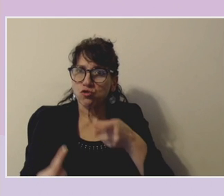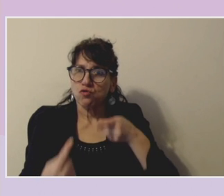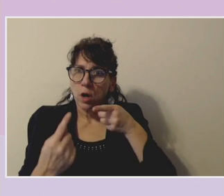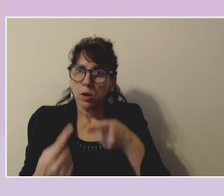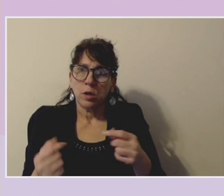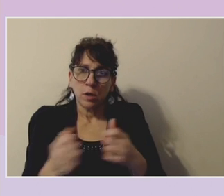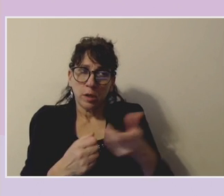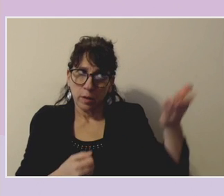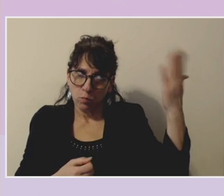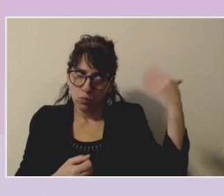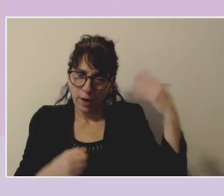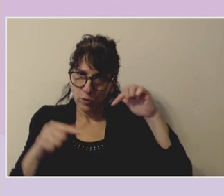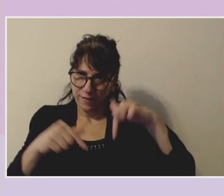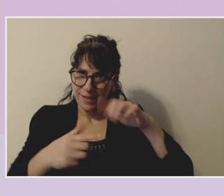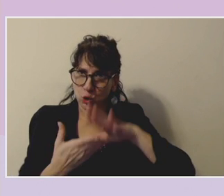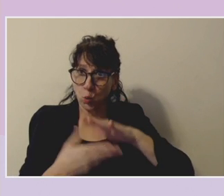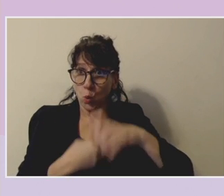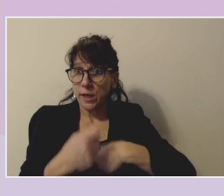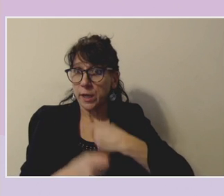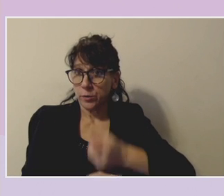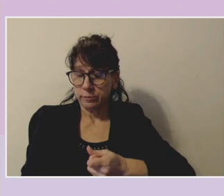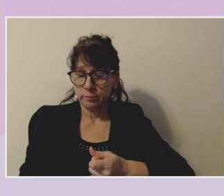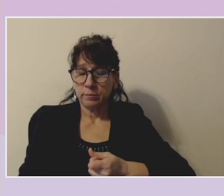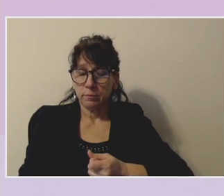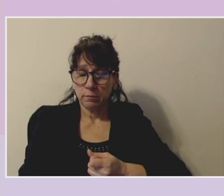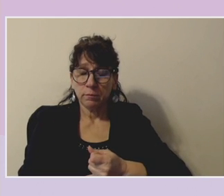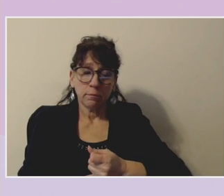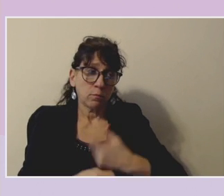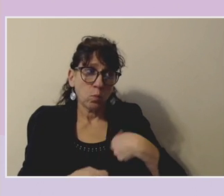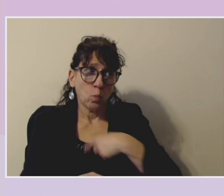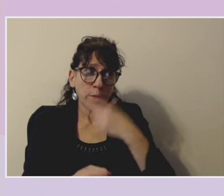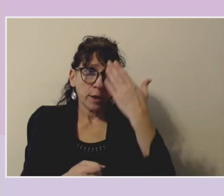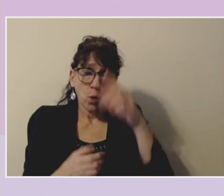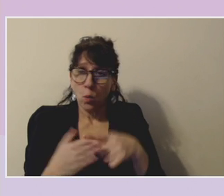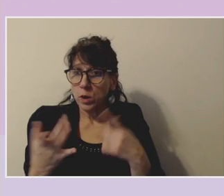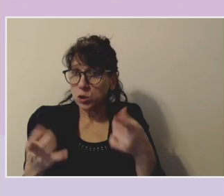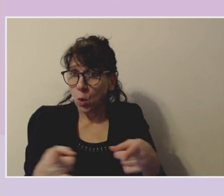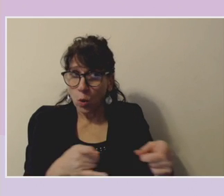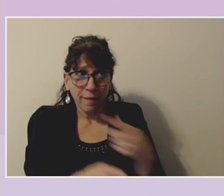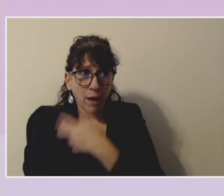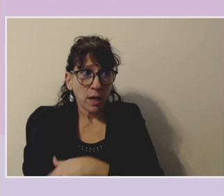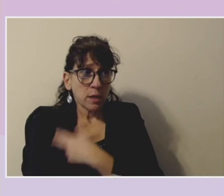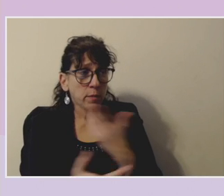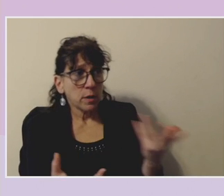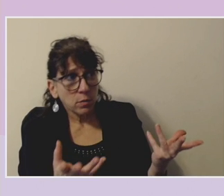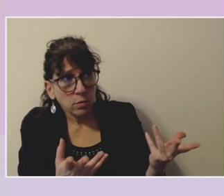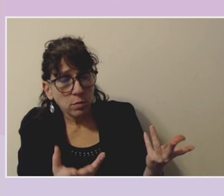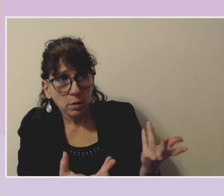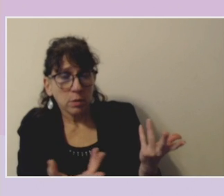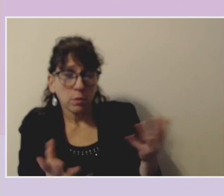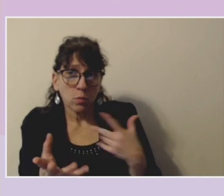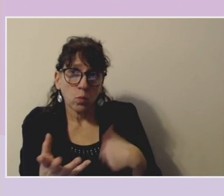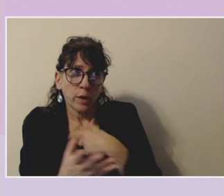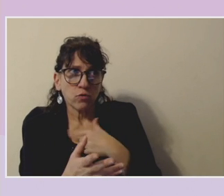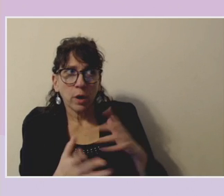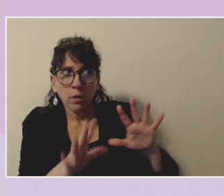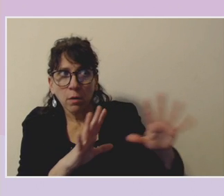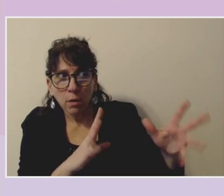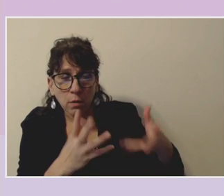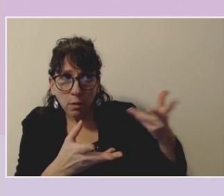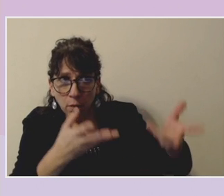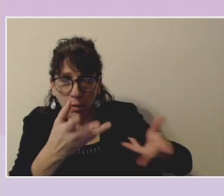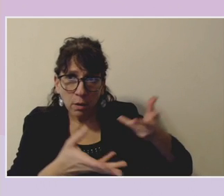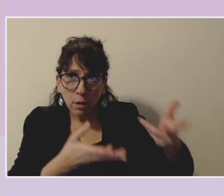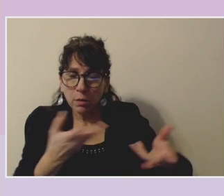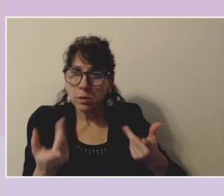to this school year. We didn't know what was going on in the hospital, so we were trying to restart everything, and the student